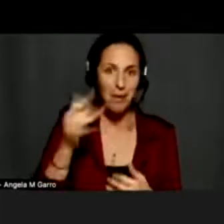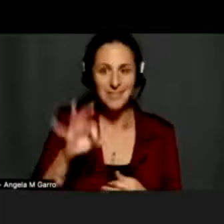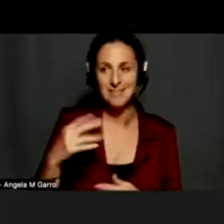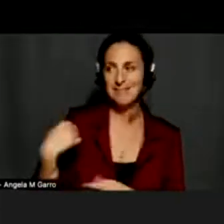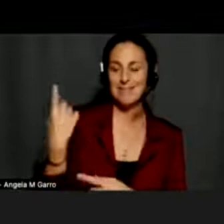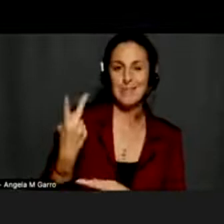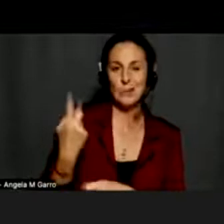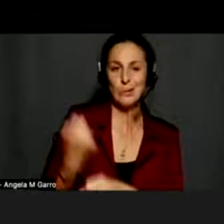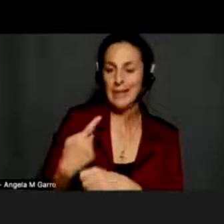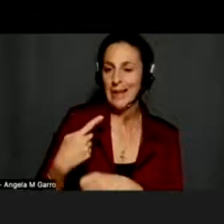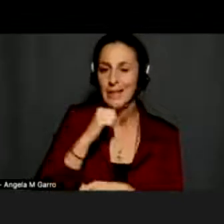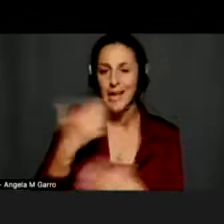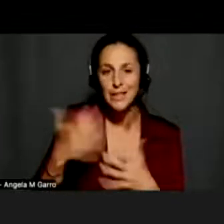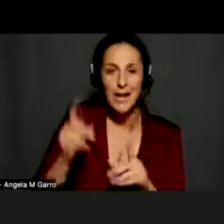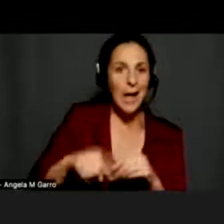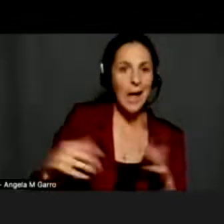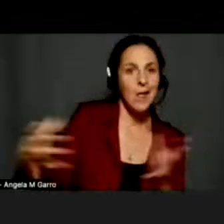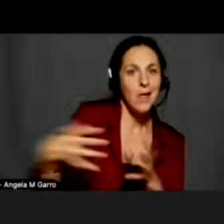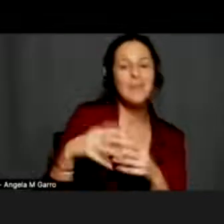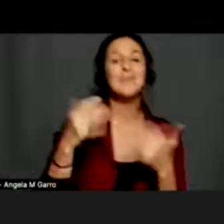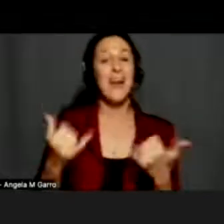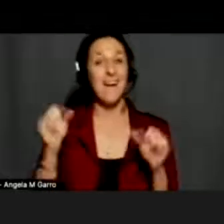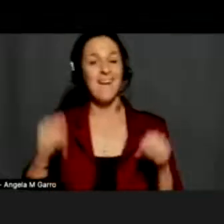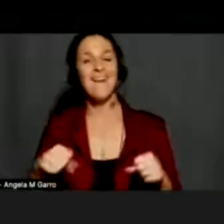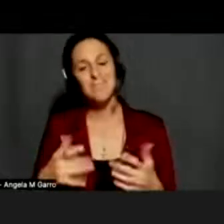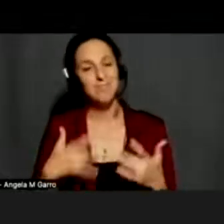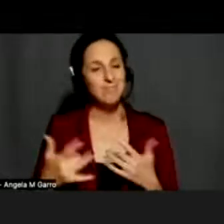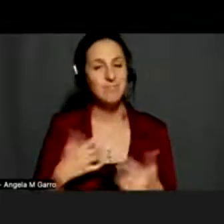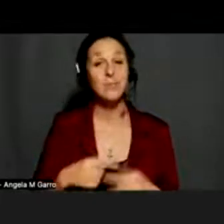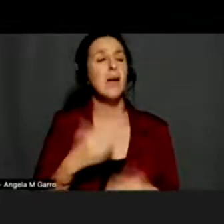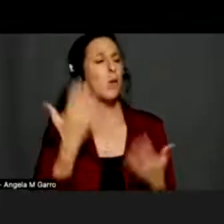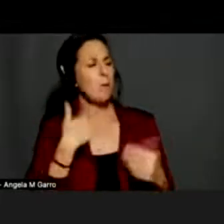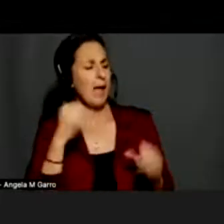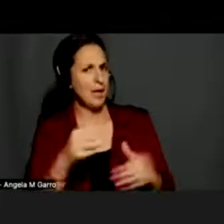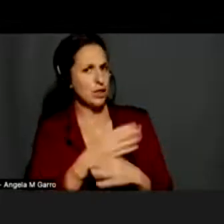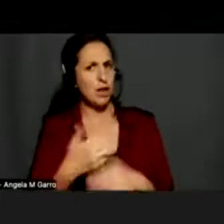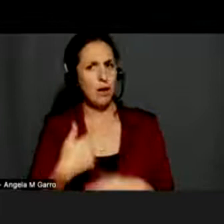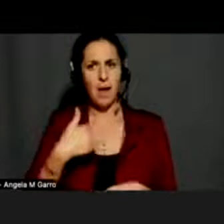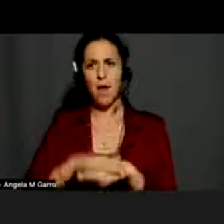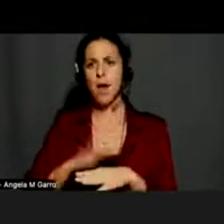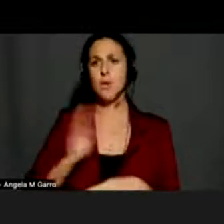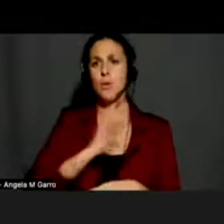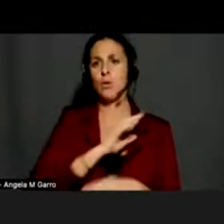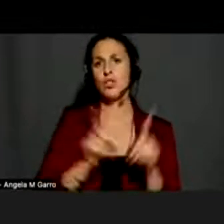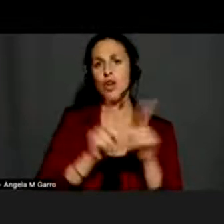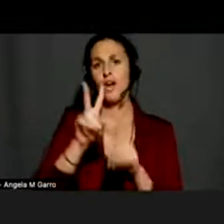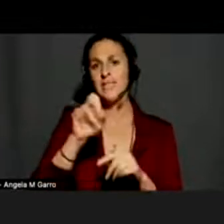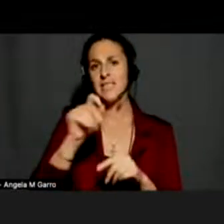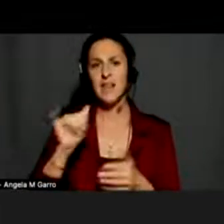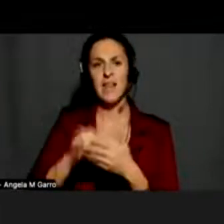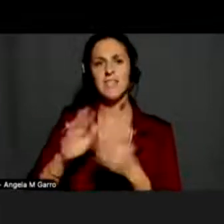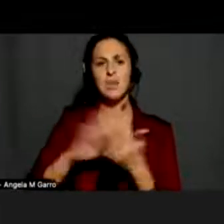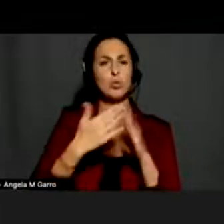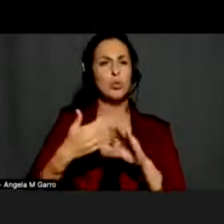that. And then I hope I can share this with everyone. I'm on the board of Star Vista, which is also a community partner of